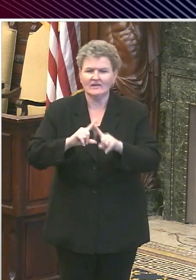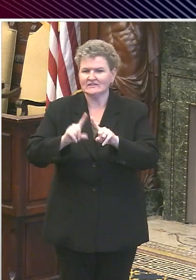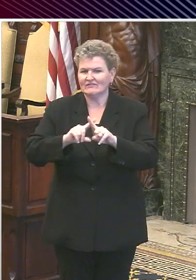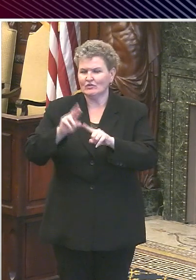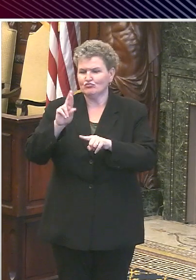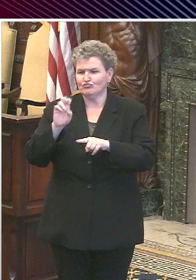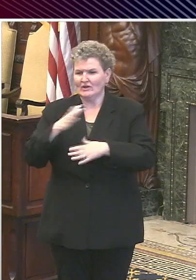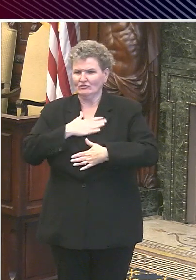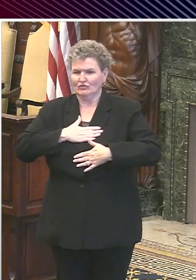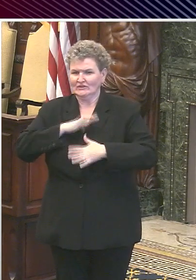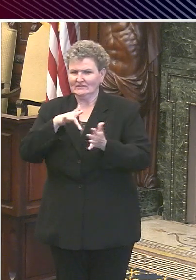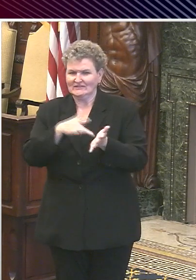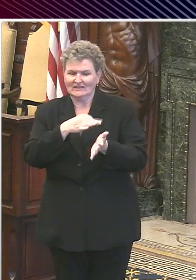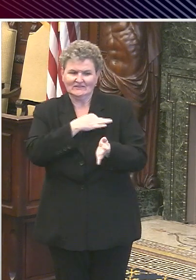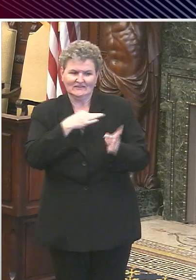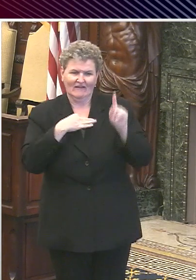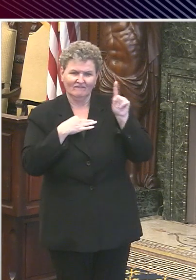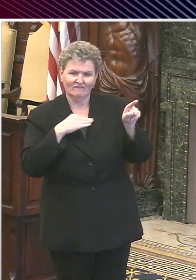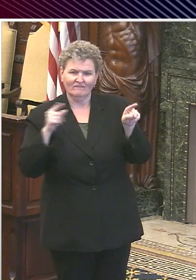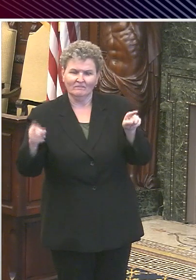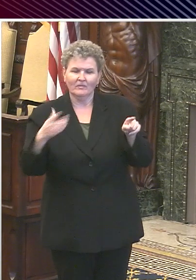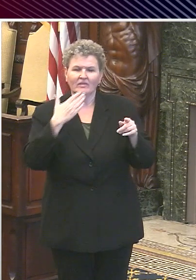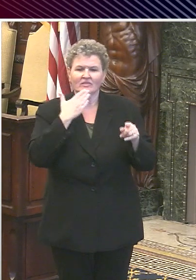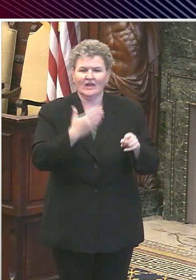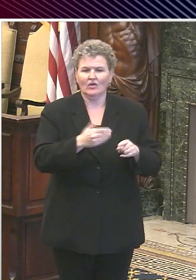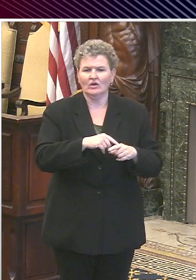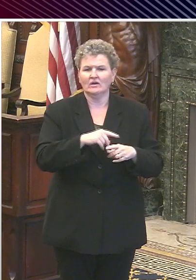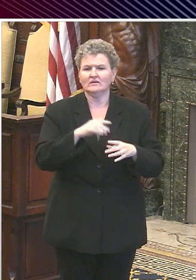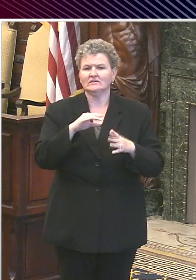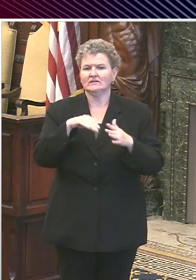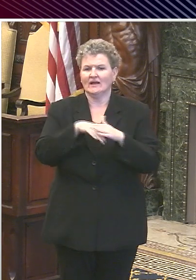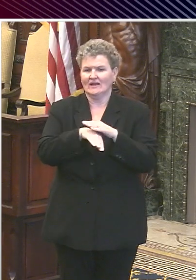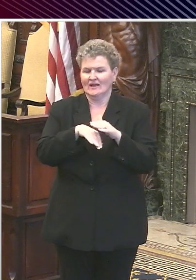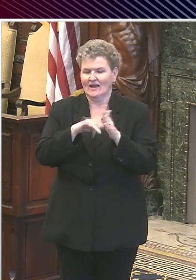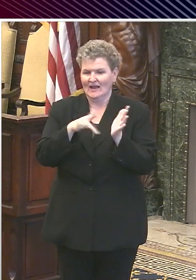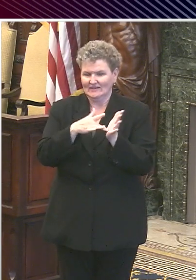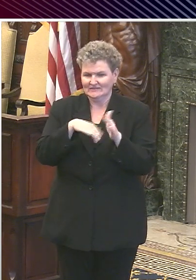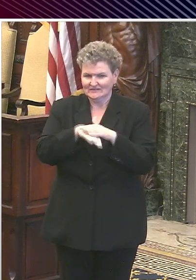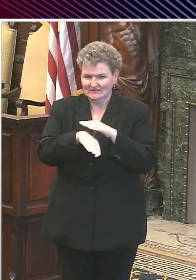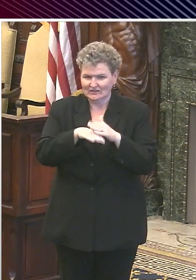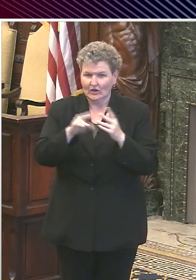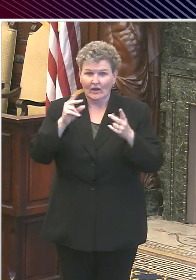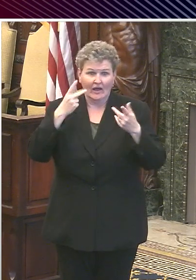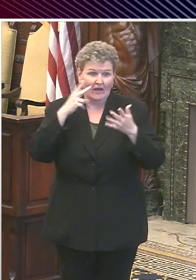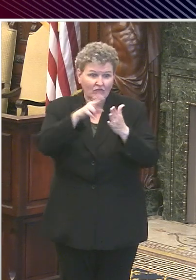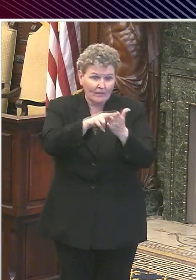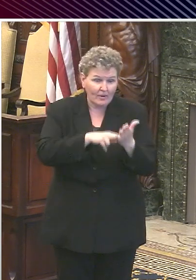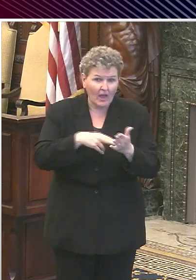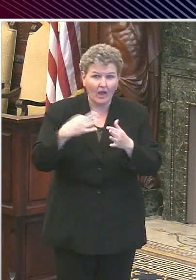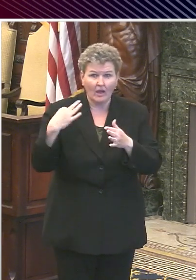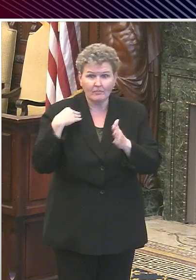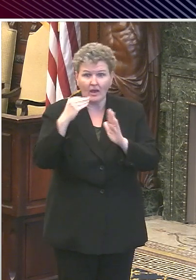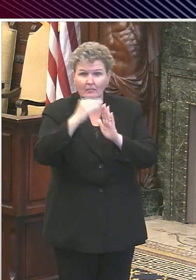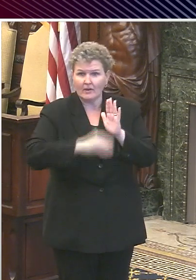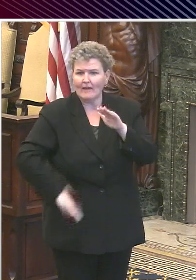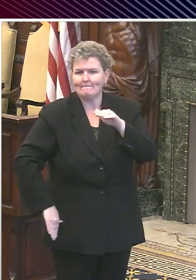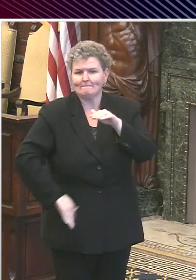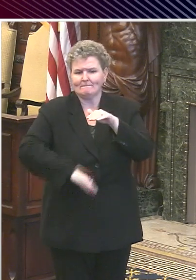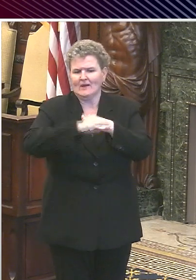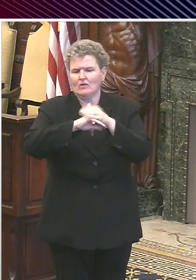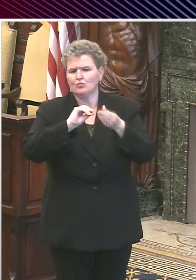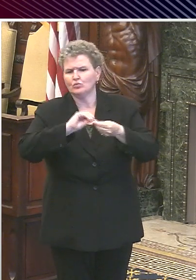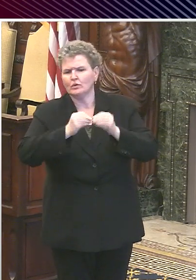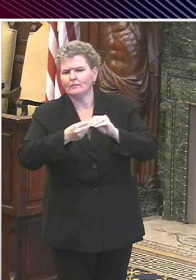Deputy Commissioner. And then my other question on access centers, can families still apply, or have you reached capacity? Are you anticipating